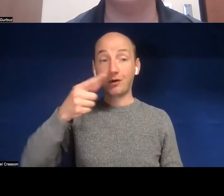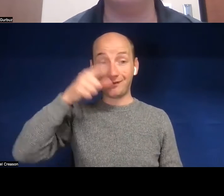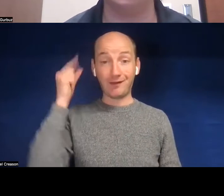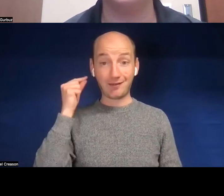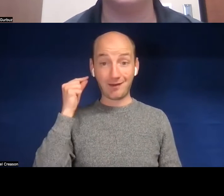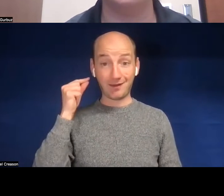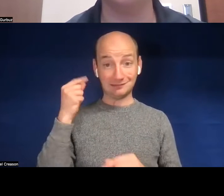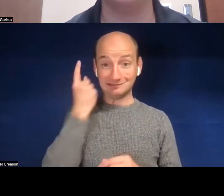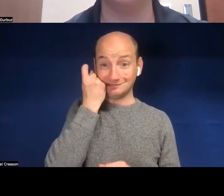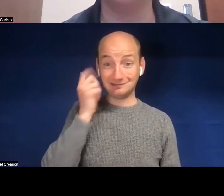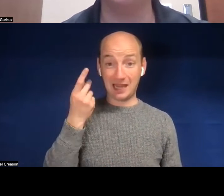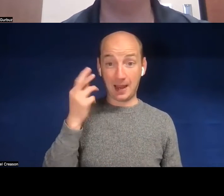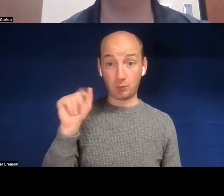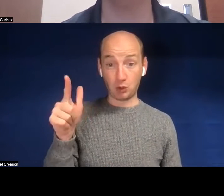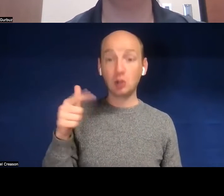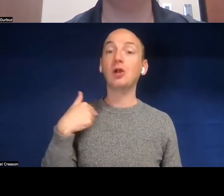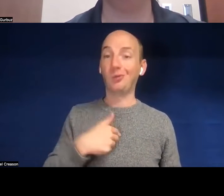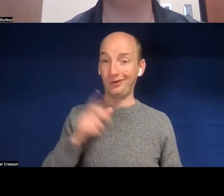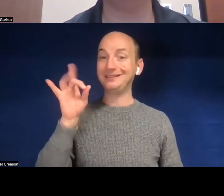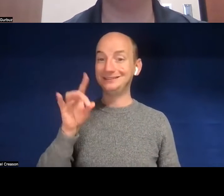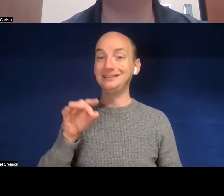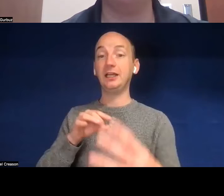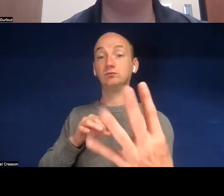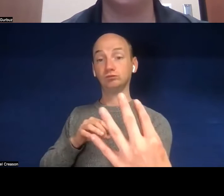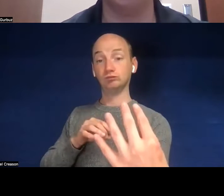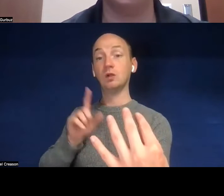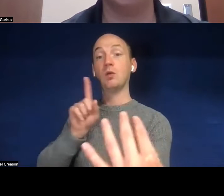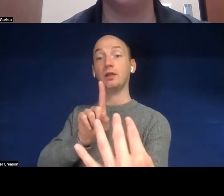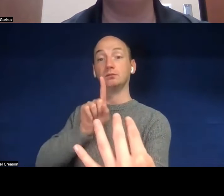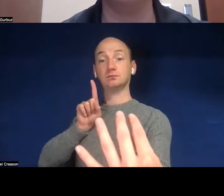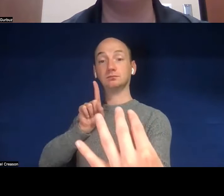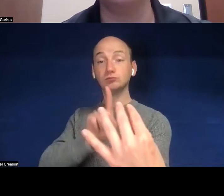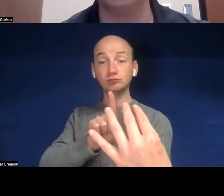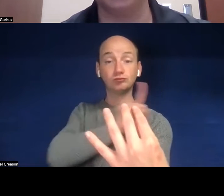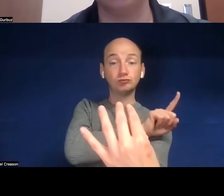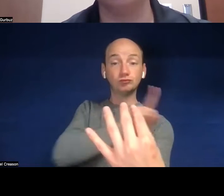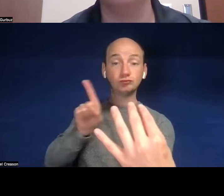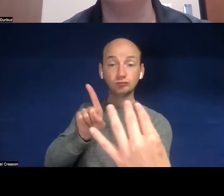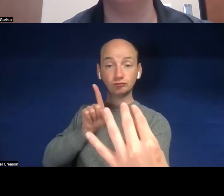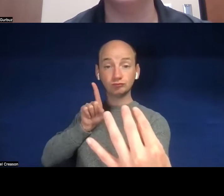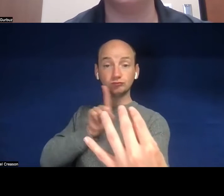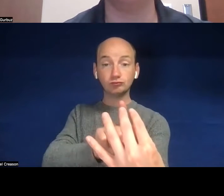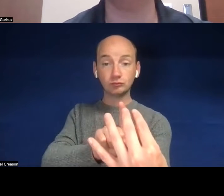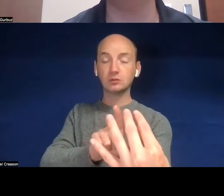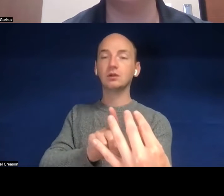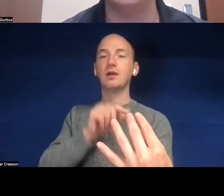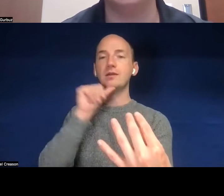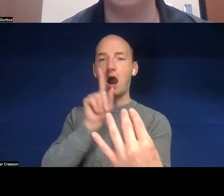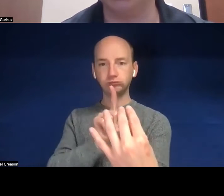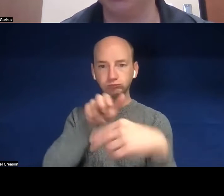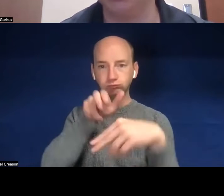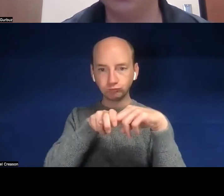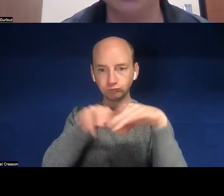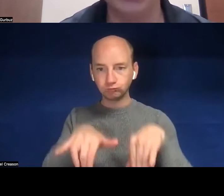and at different positions and angles within the room so that we will be able to report results under much more realistic conditions, more